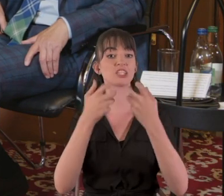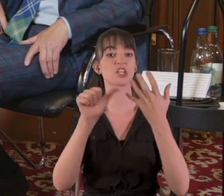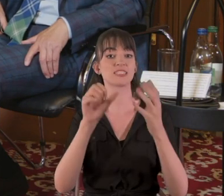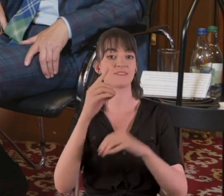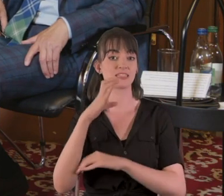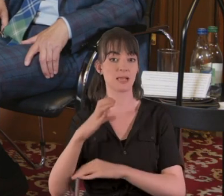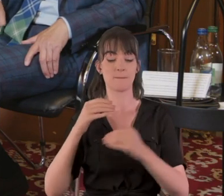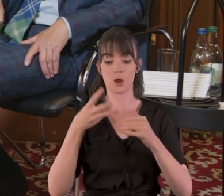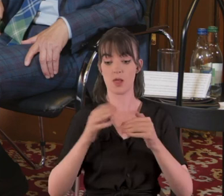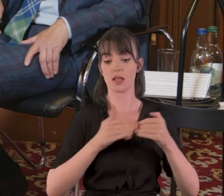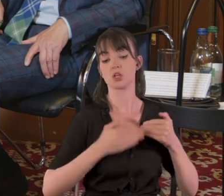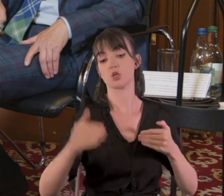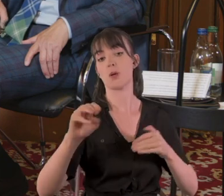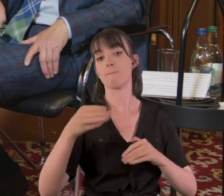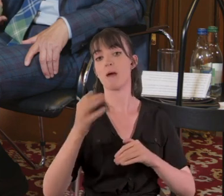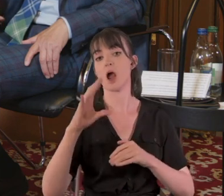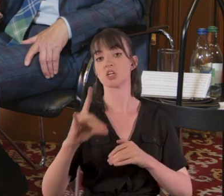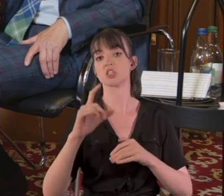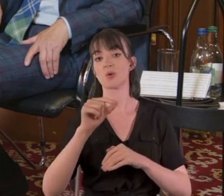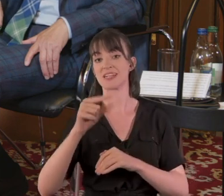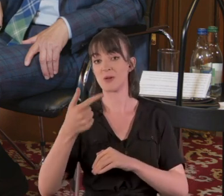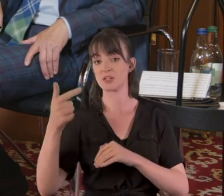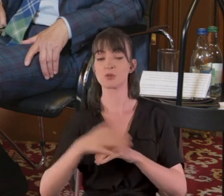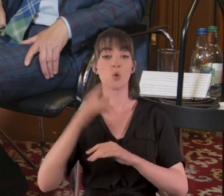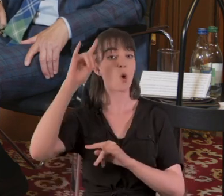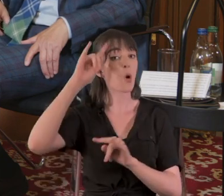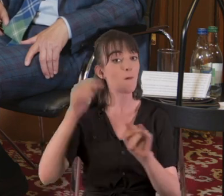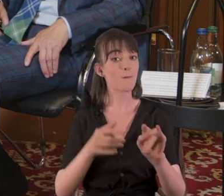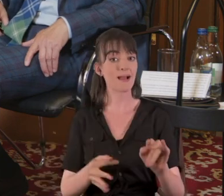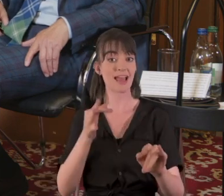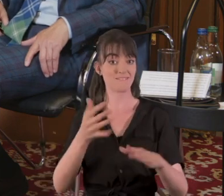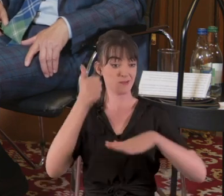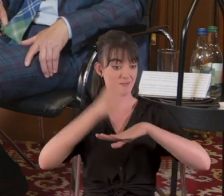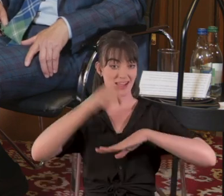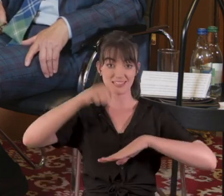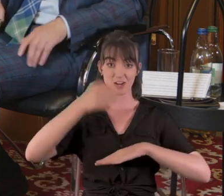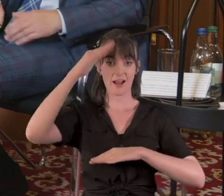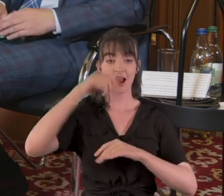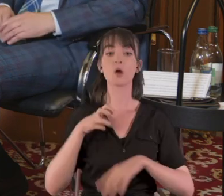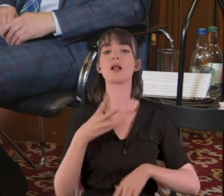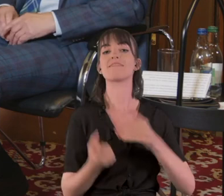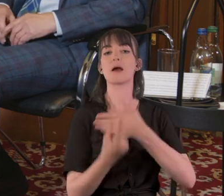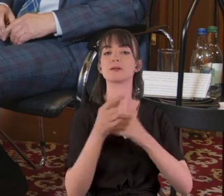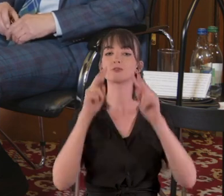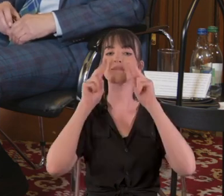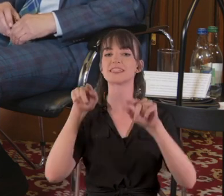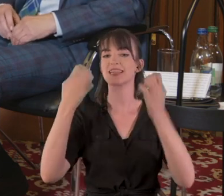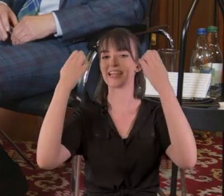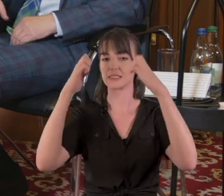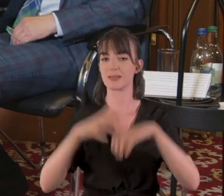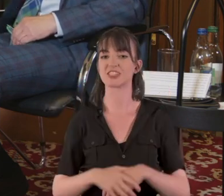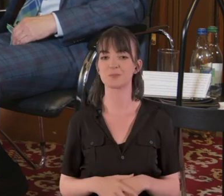run until March 2022. So I hope that people, if you're based in Ireland, you get an opportunity to go and visit that